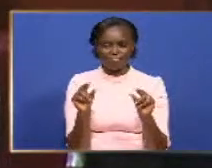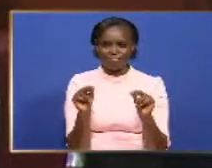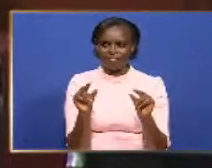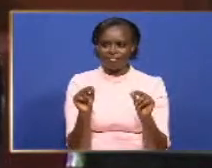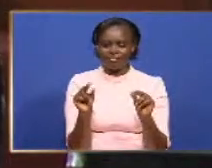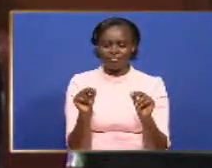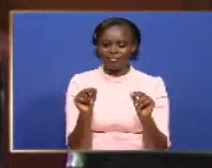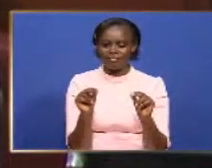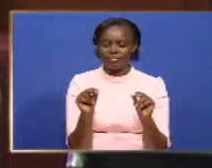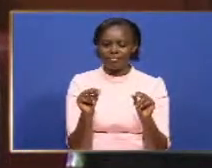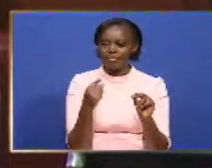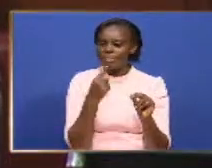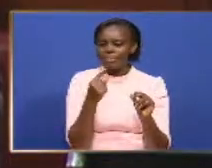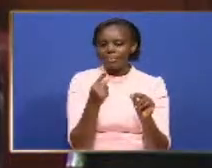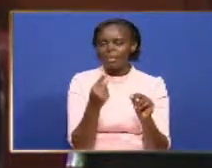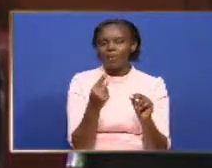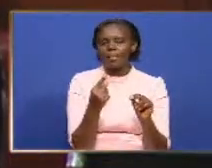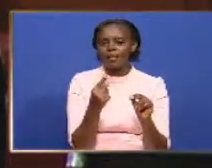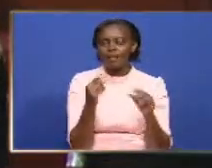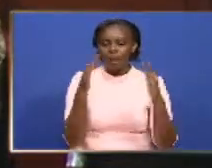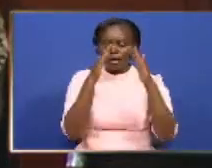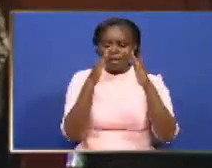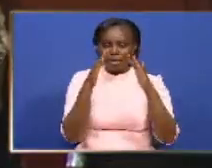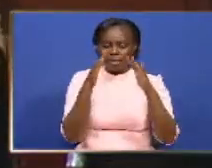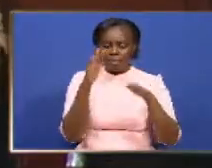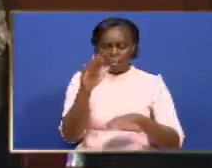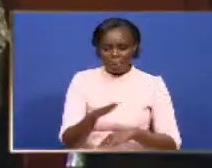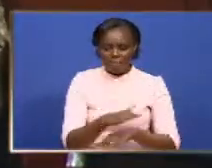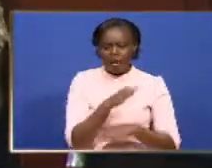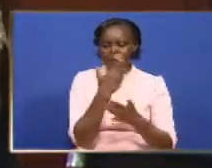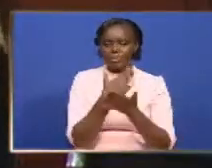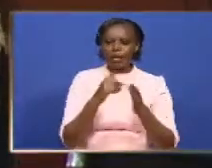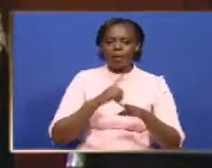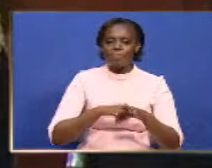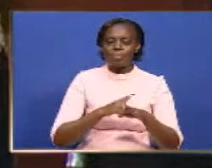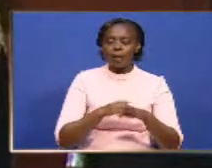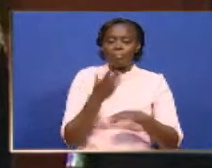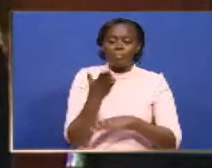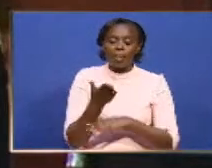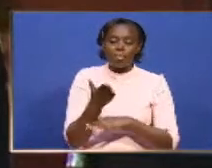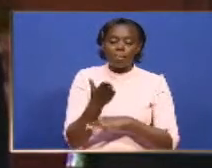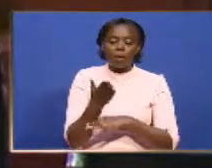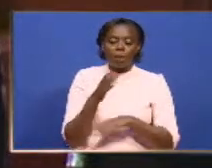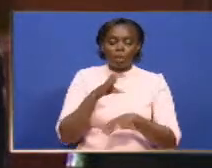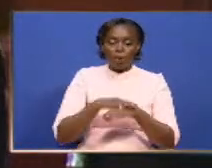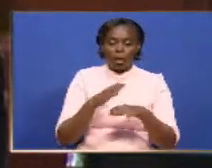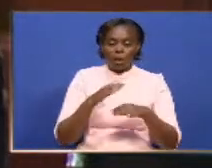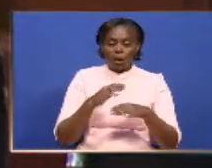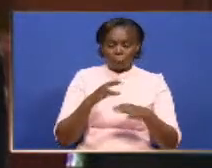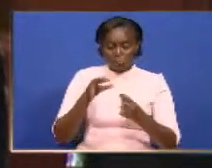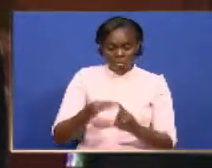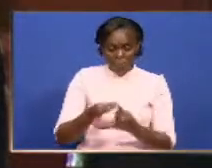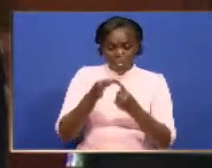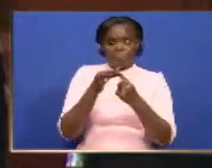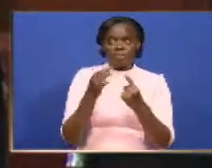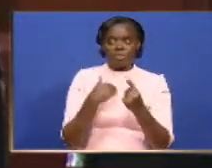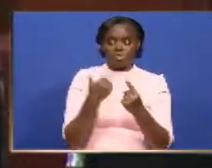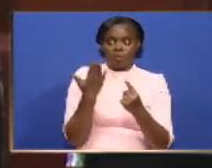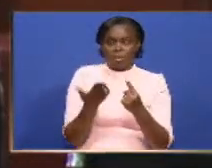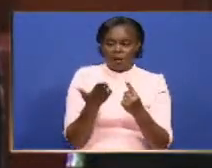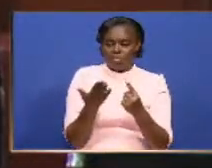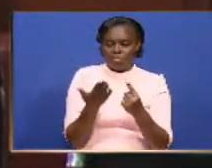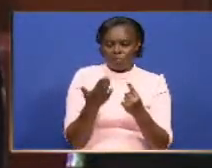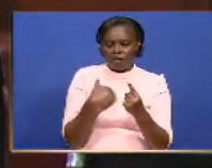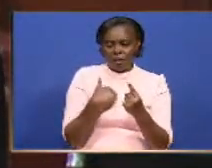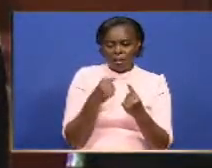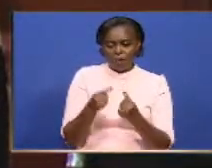it has been cited in the House, that sometimes you find they have more privileges. Not that they